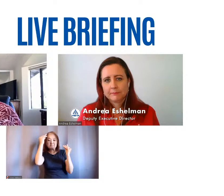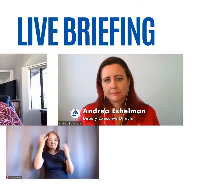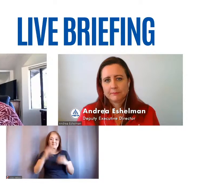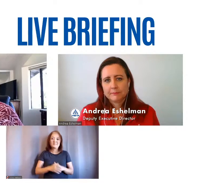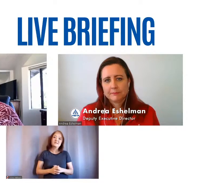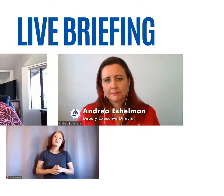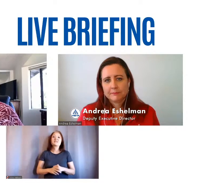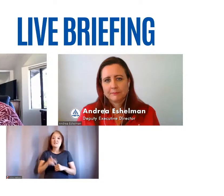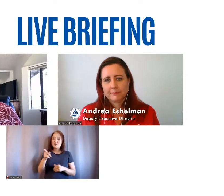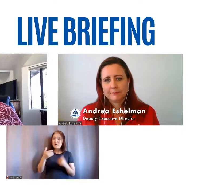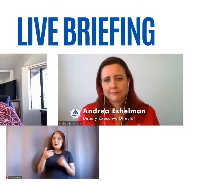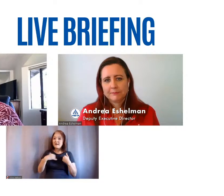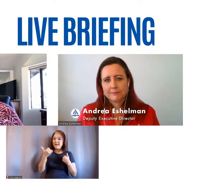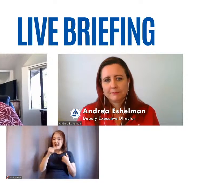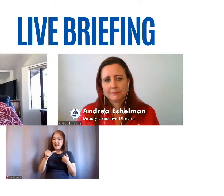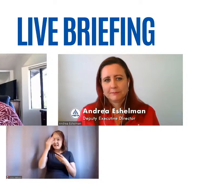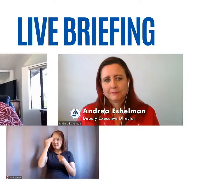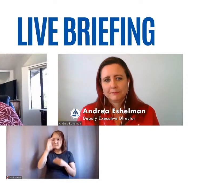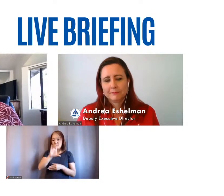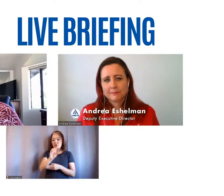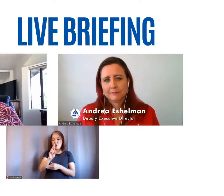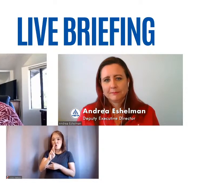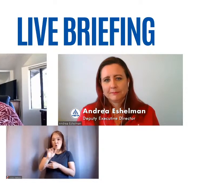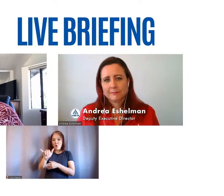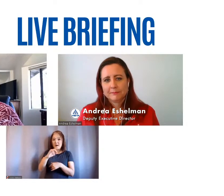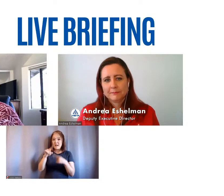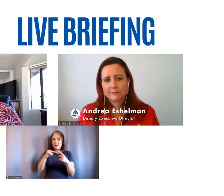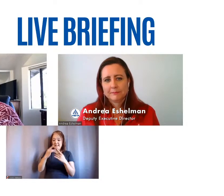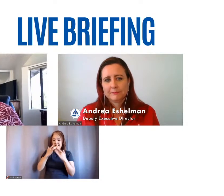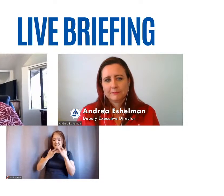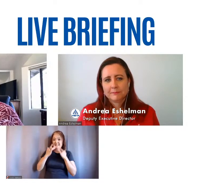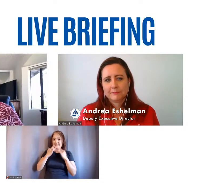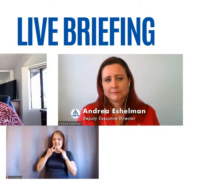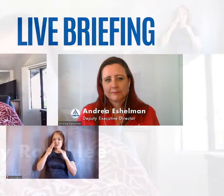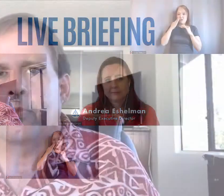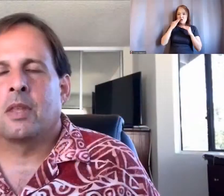any information, Corey, about the shortage differentials?